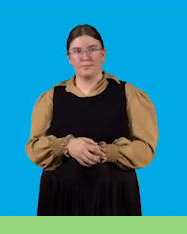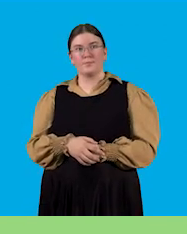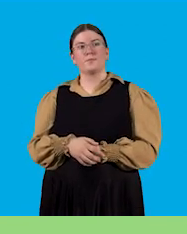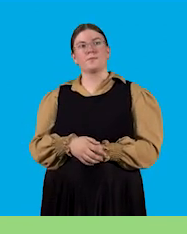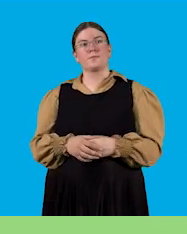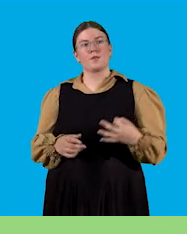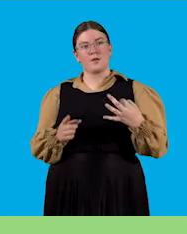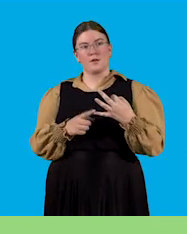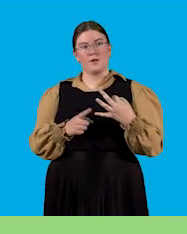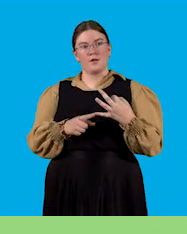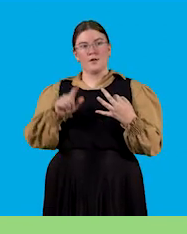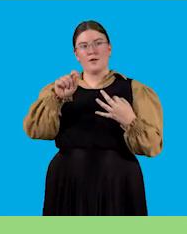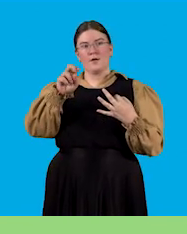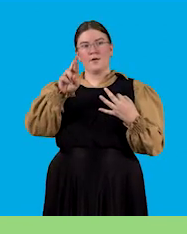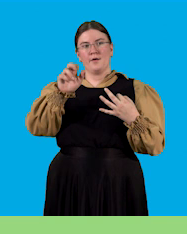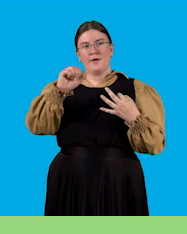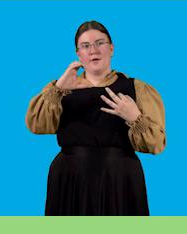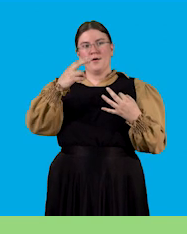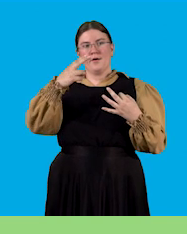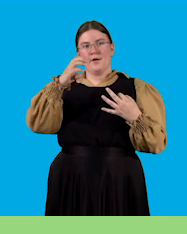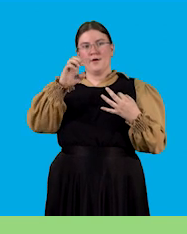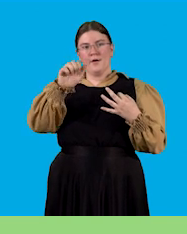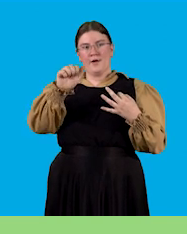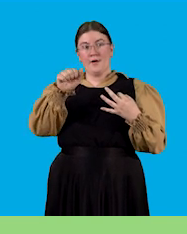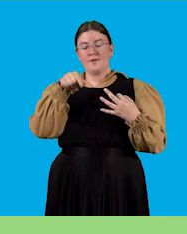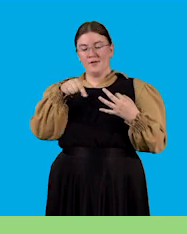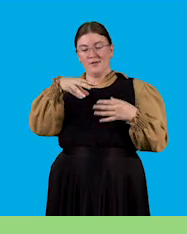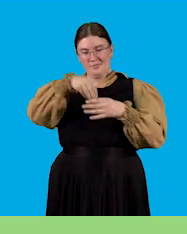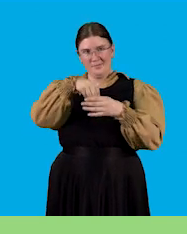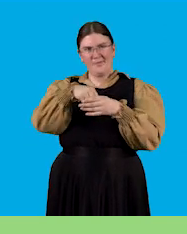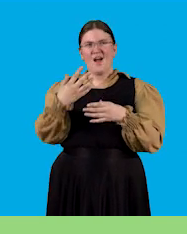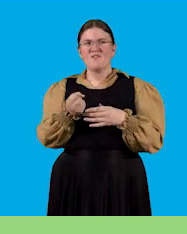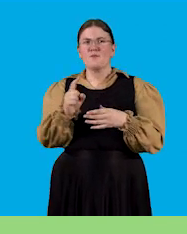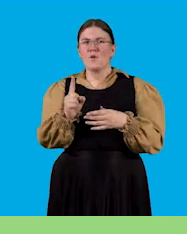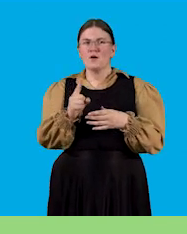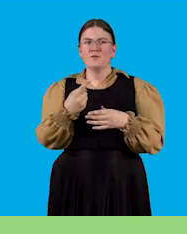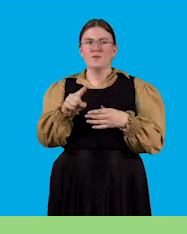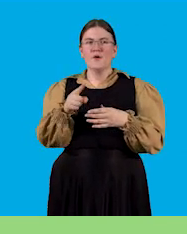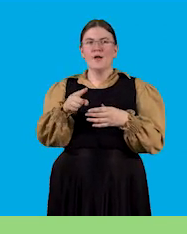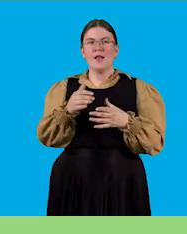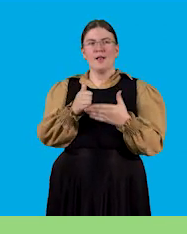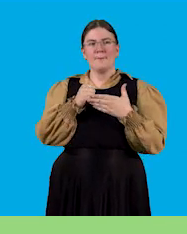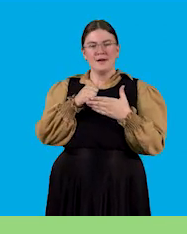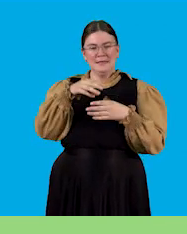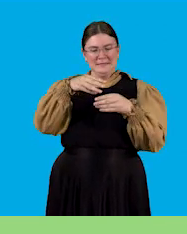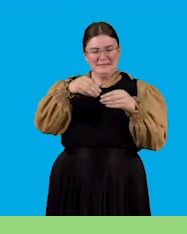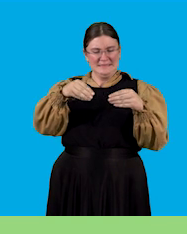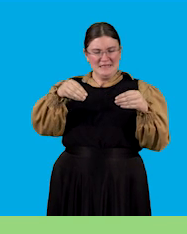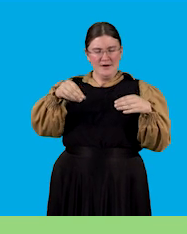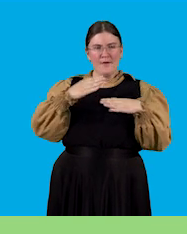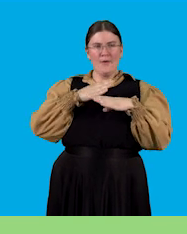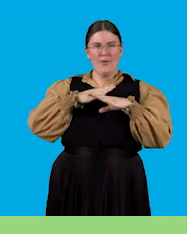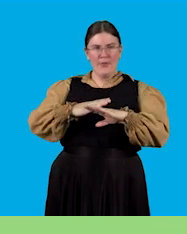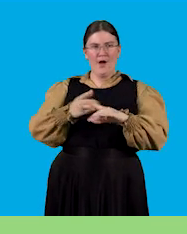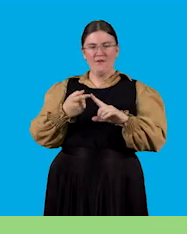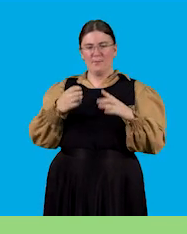the trachea is lined with something to help keep dust out of the